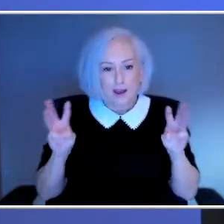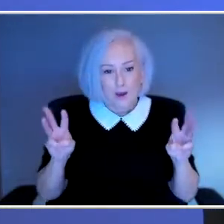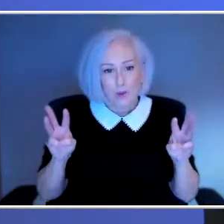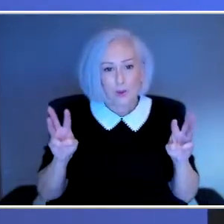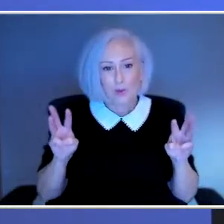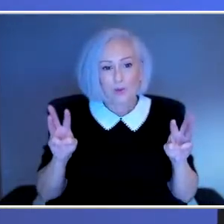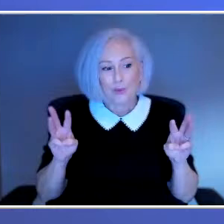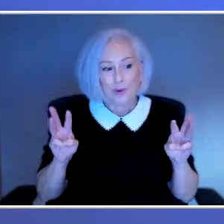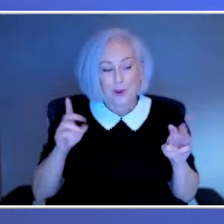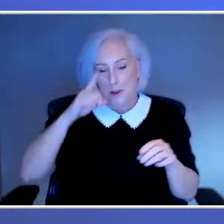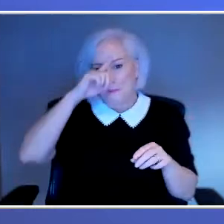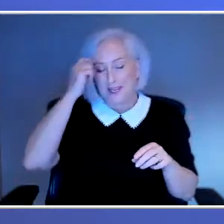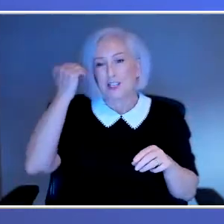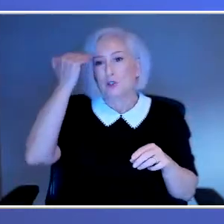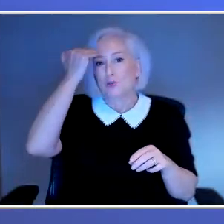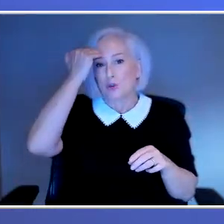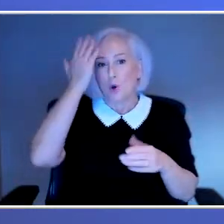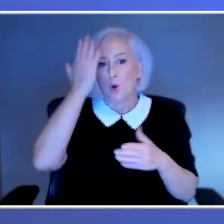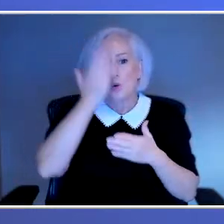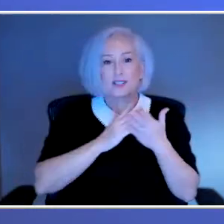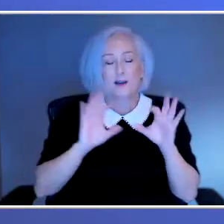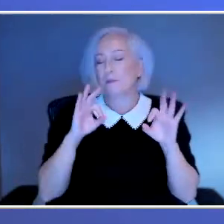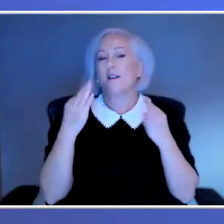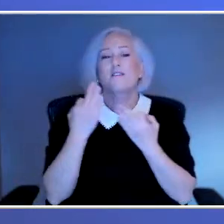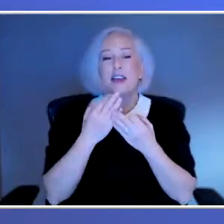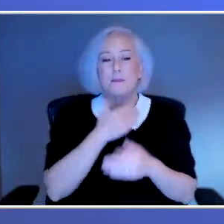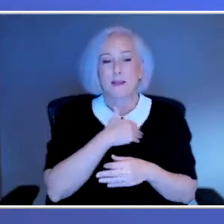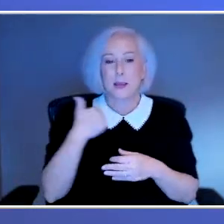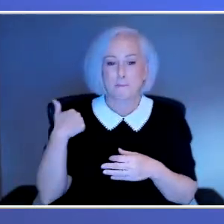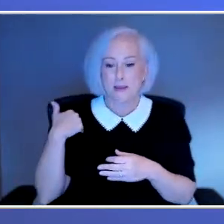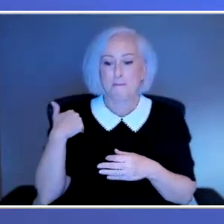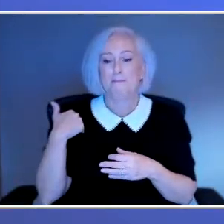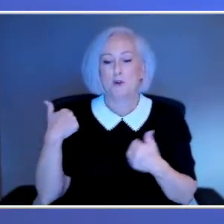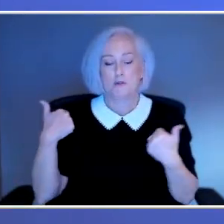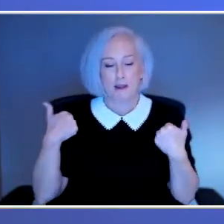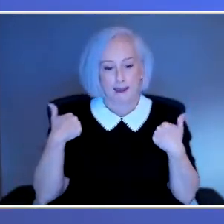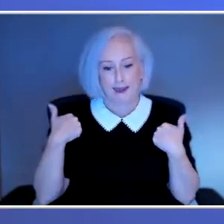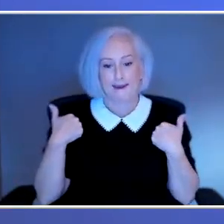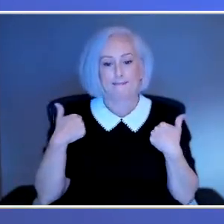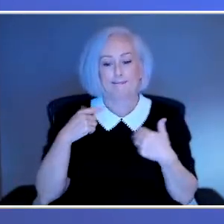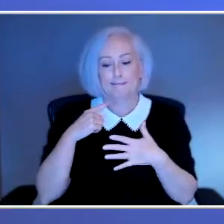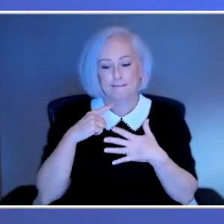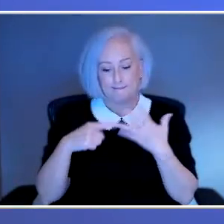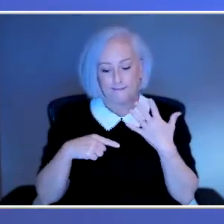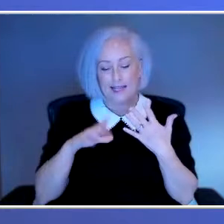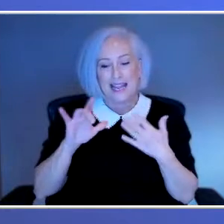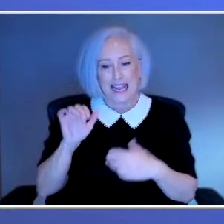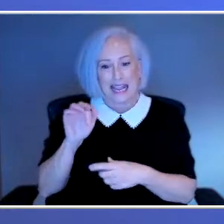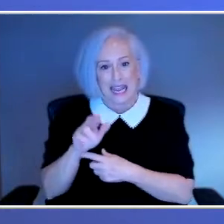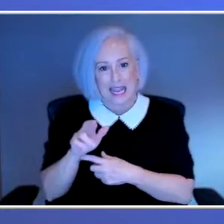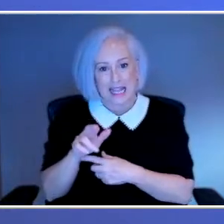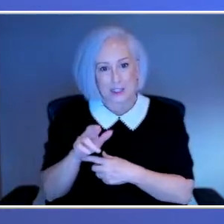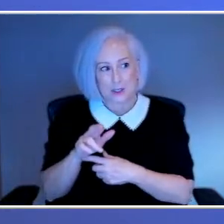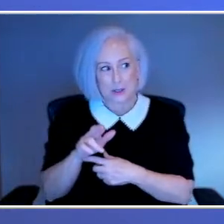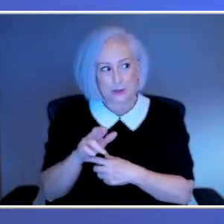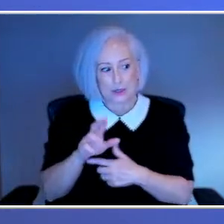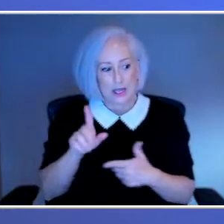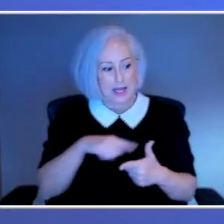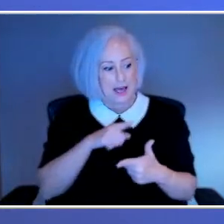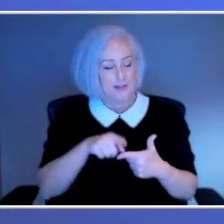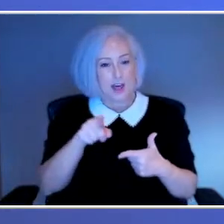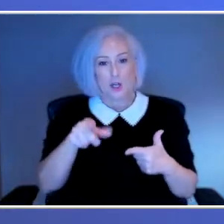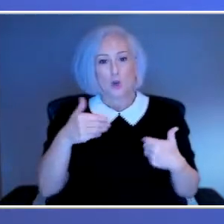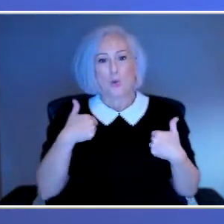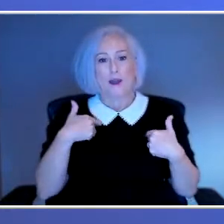an early age or have had certain cancers, and you're like, oh, you have a family of your own and yourself. I